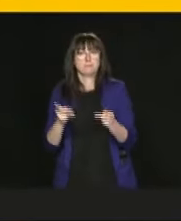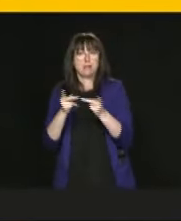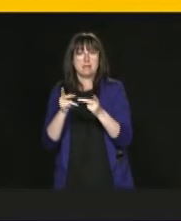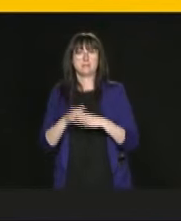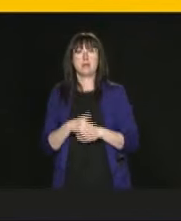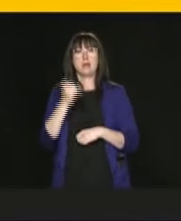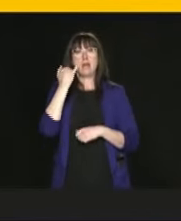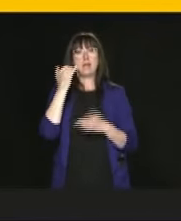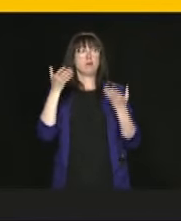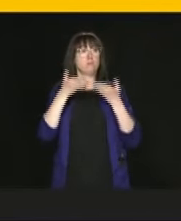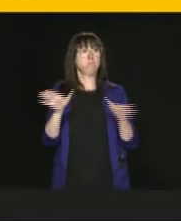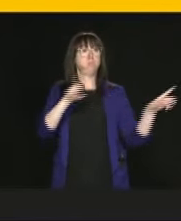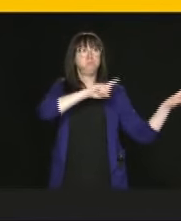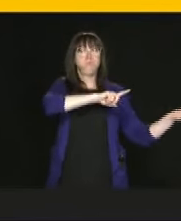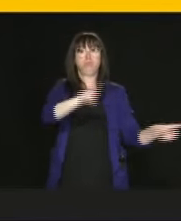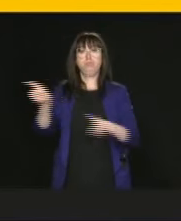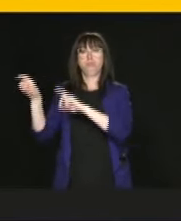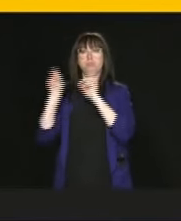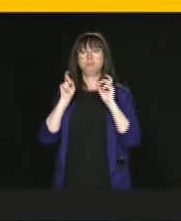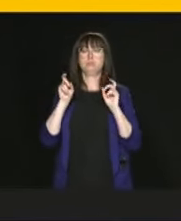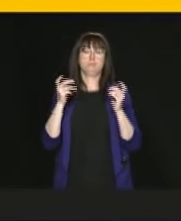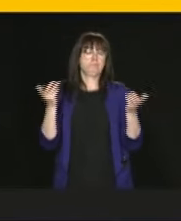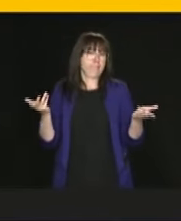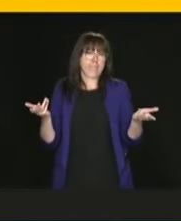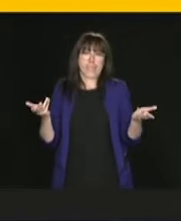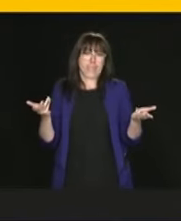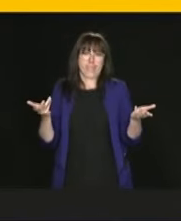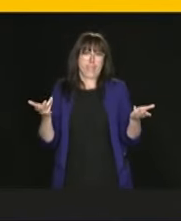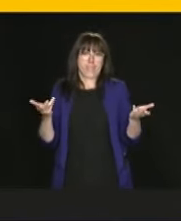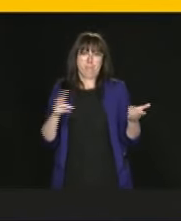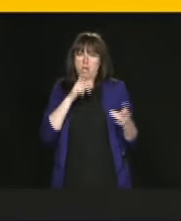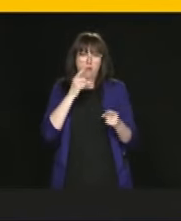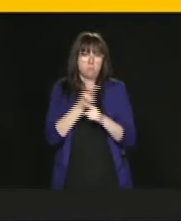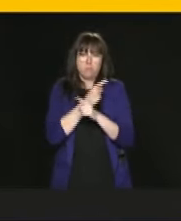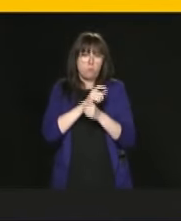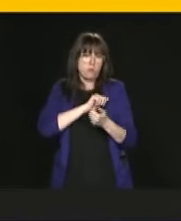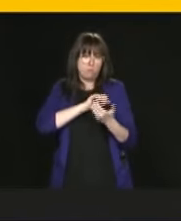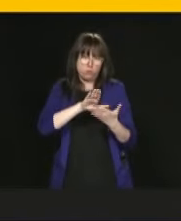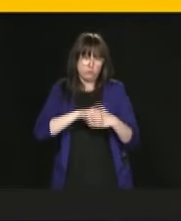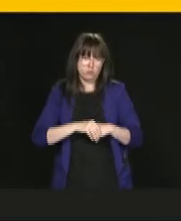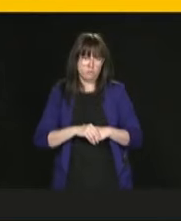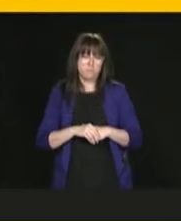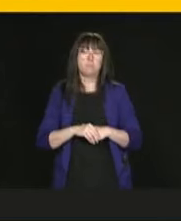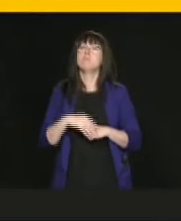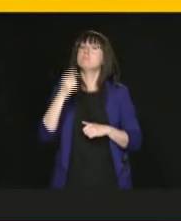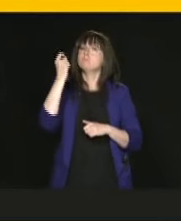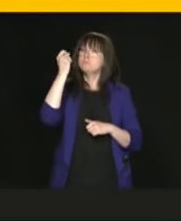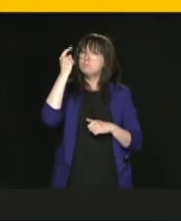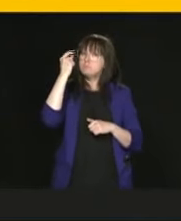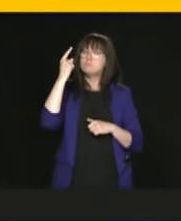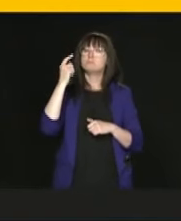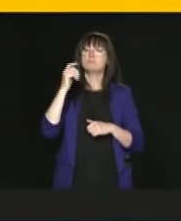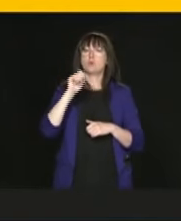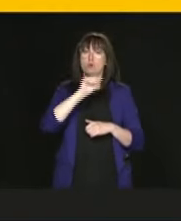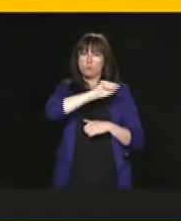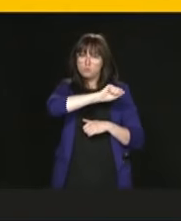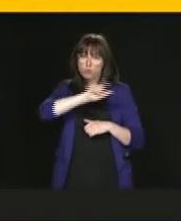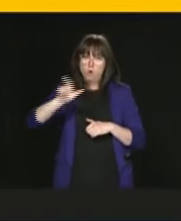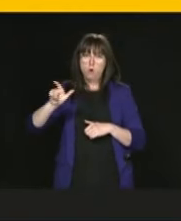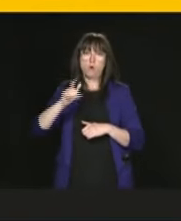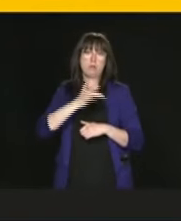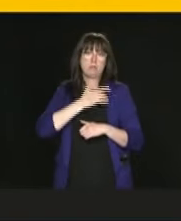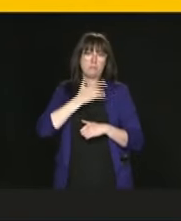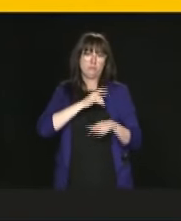the approach. But all of them, let's just say, are expanding their testing